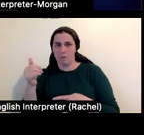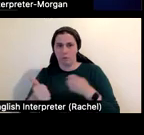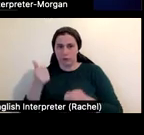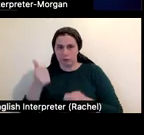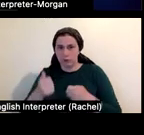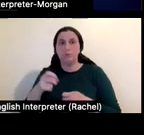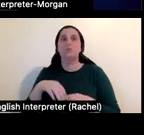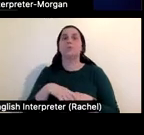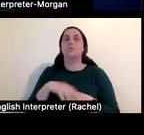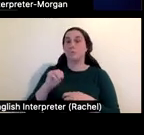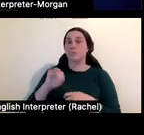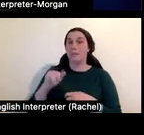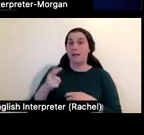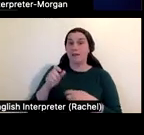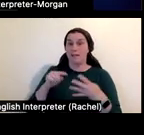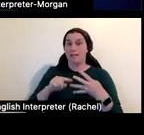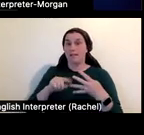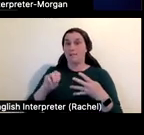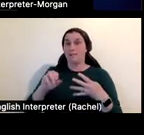Yeah. So what is lila?